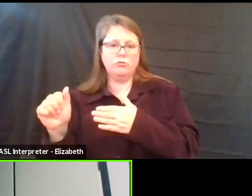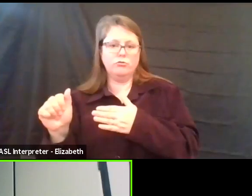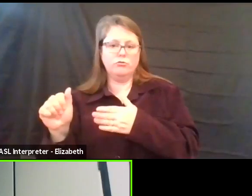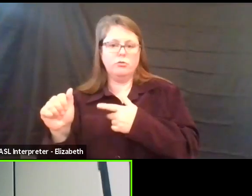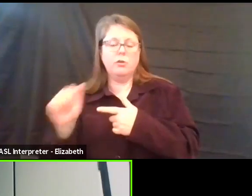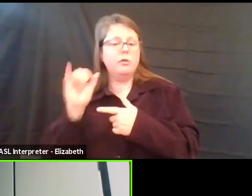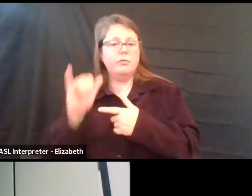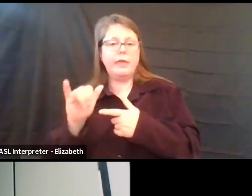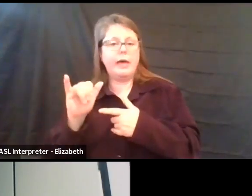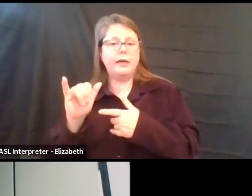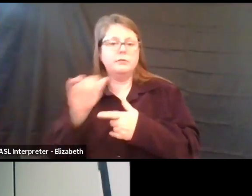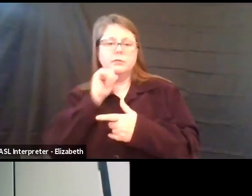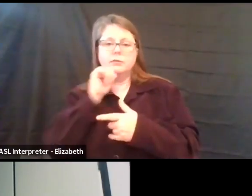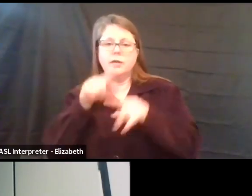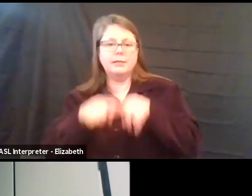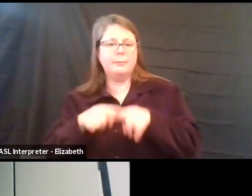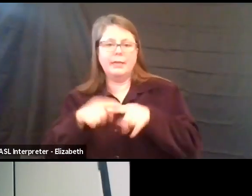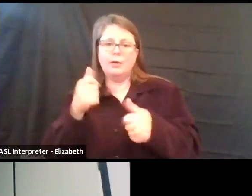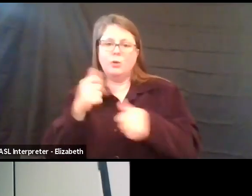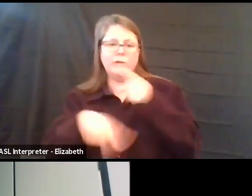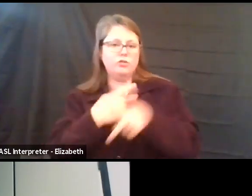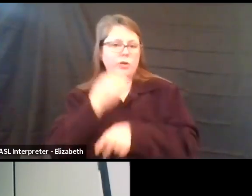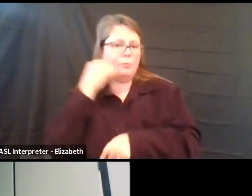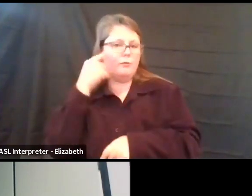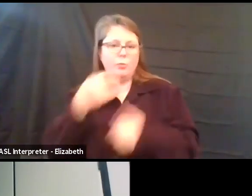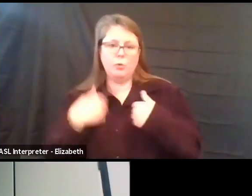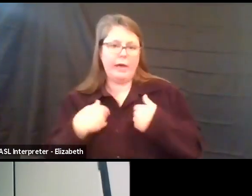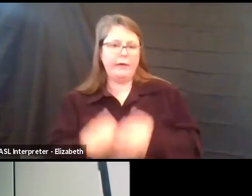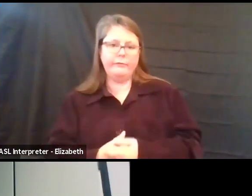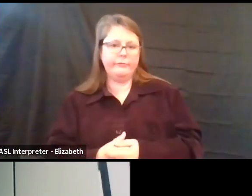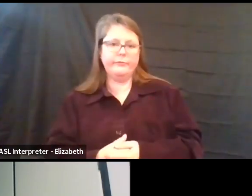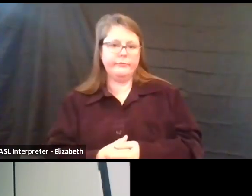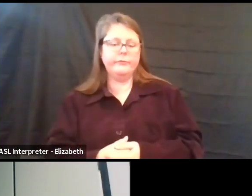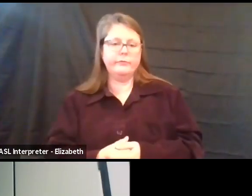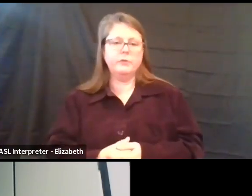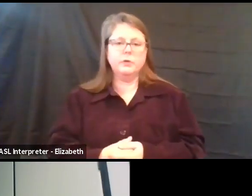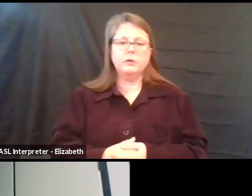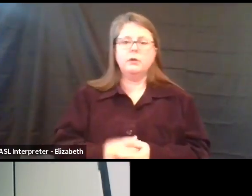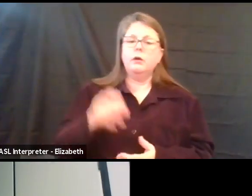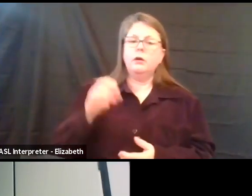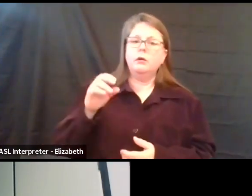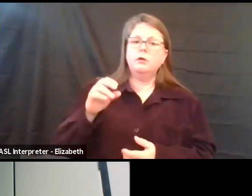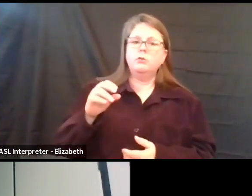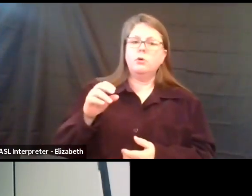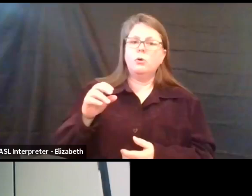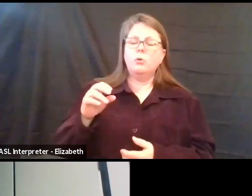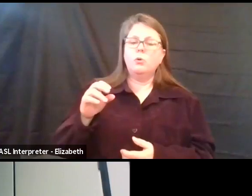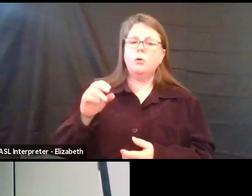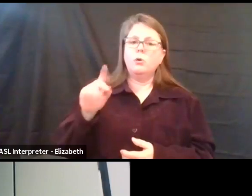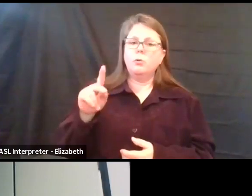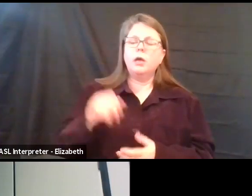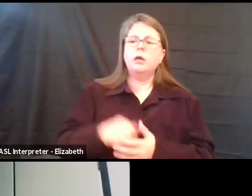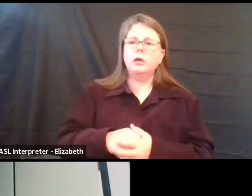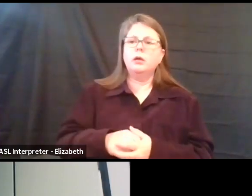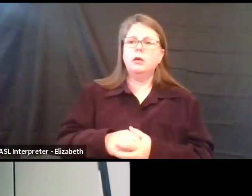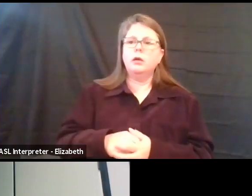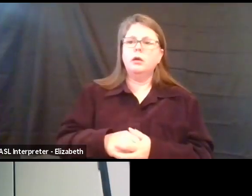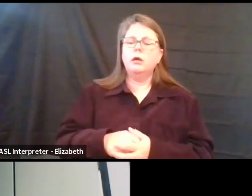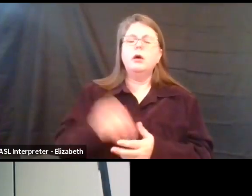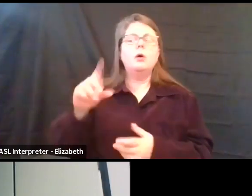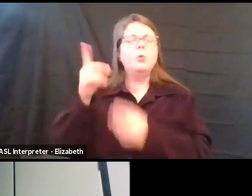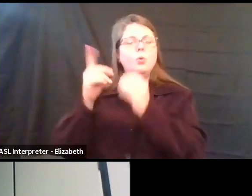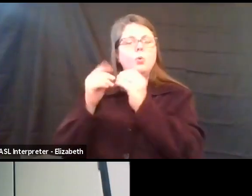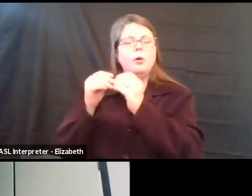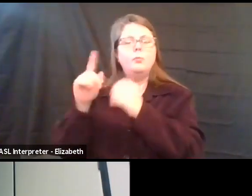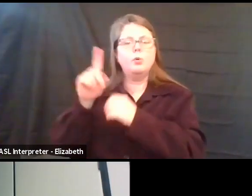Okay. So I have one more question. I don't want to put you on the spot, but I know people are thinking about this question, which is many